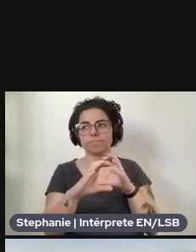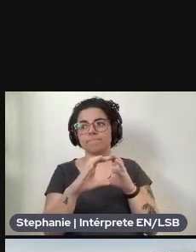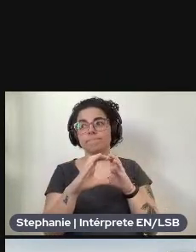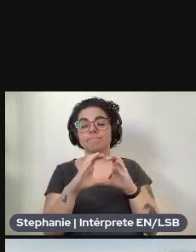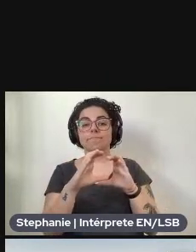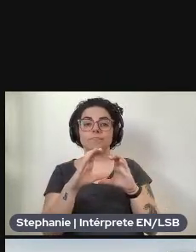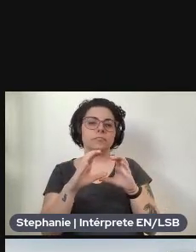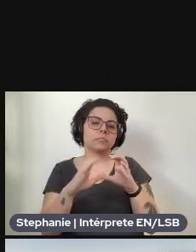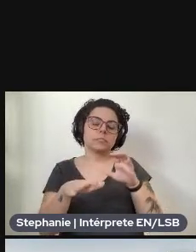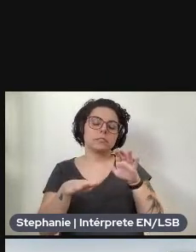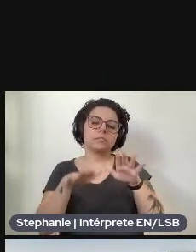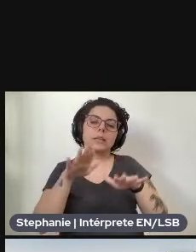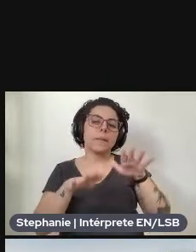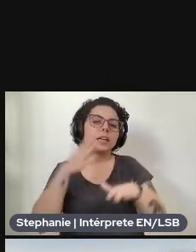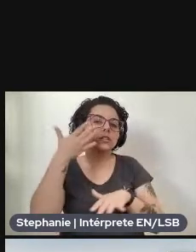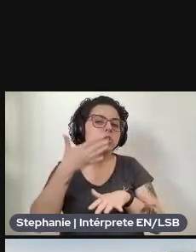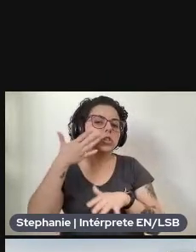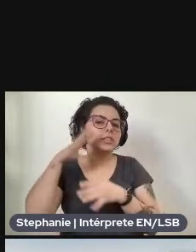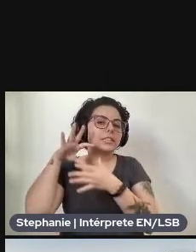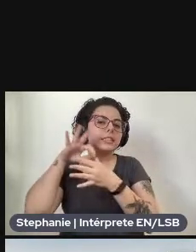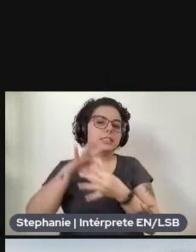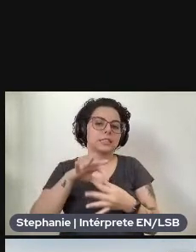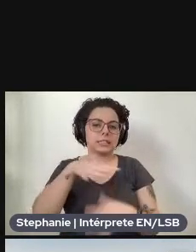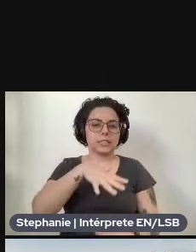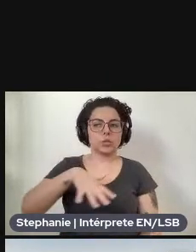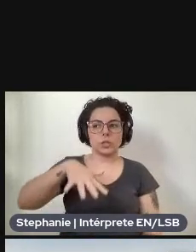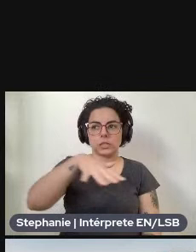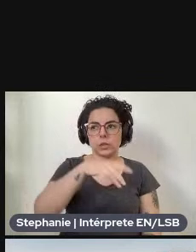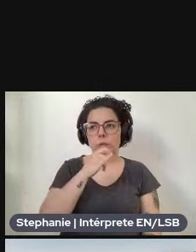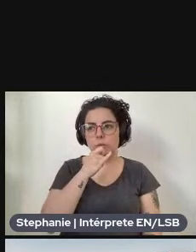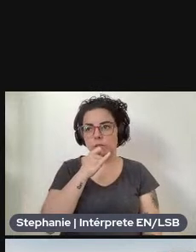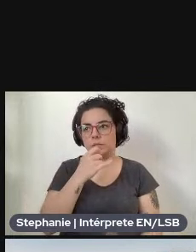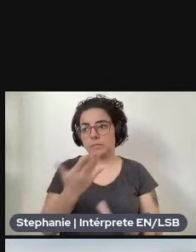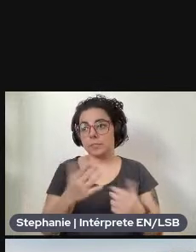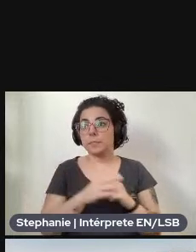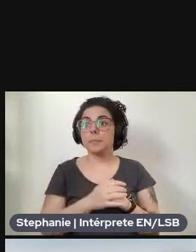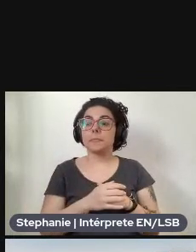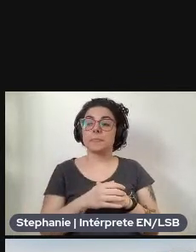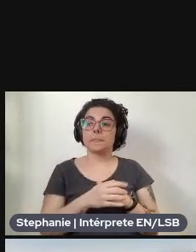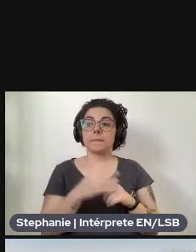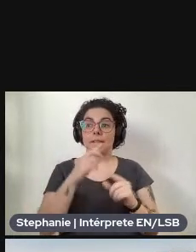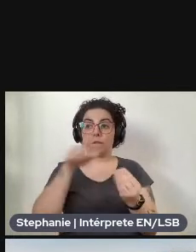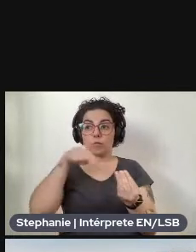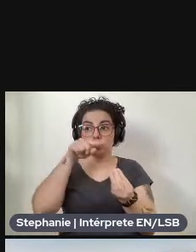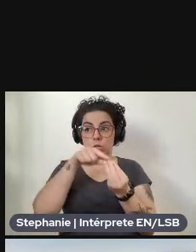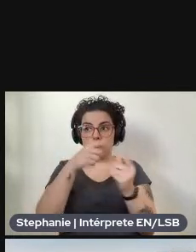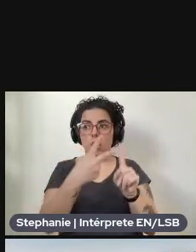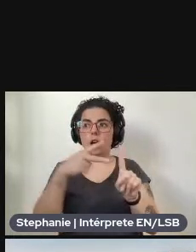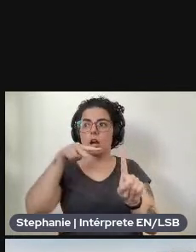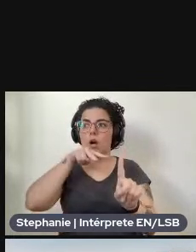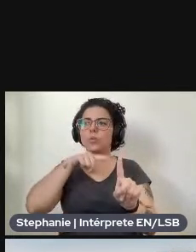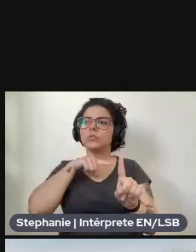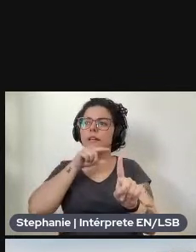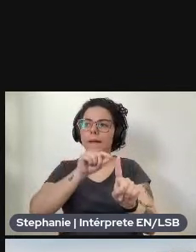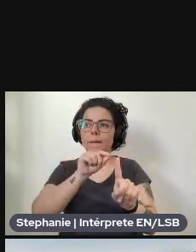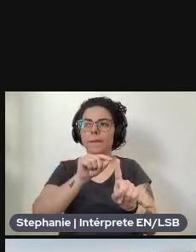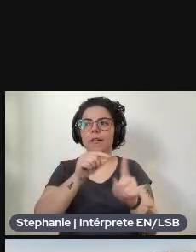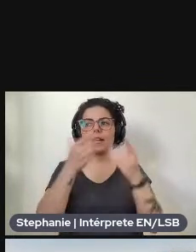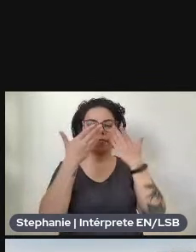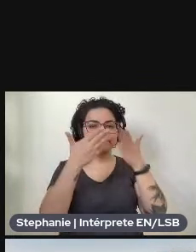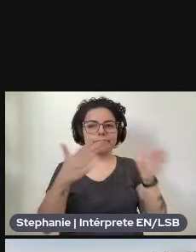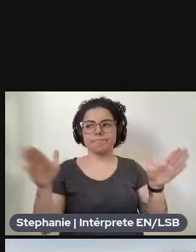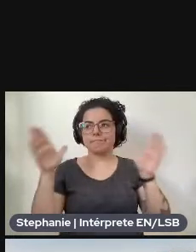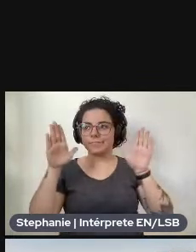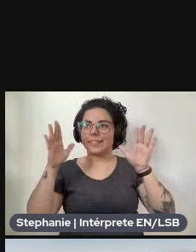speech situation. And then finally, functional approaches, they also mostly adopt a rather broad definition